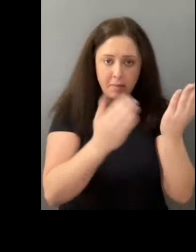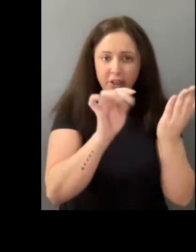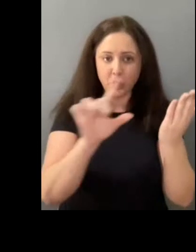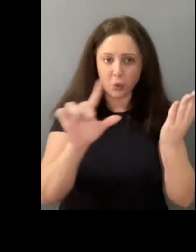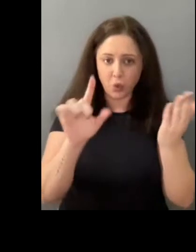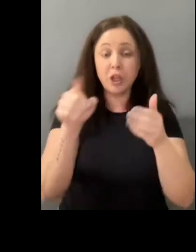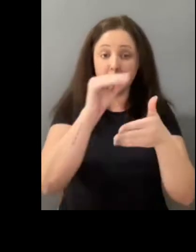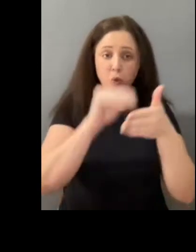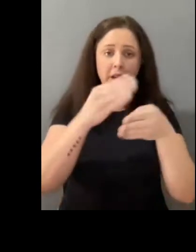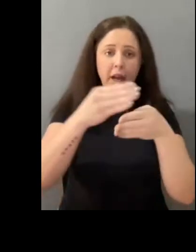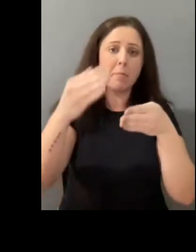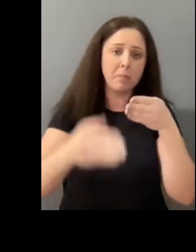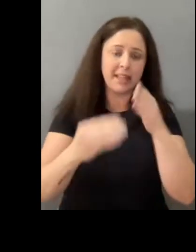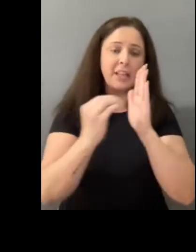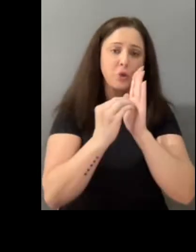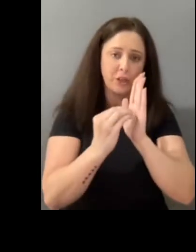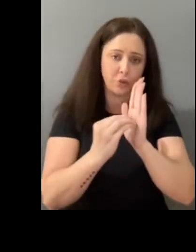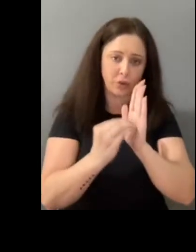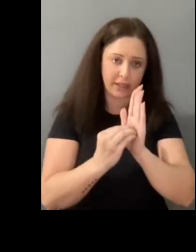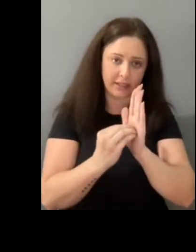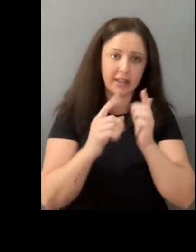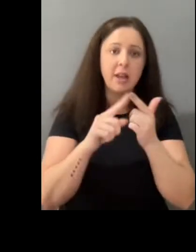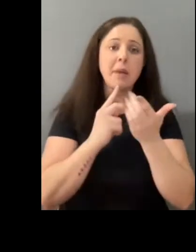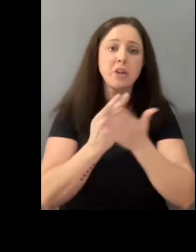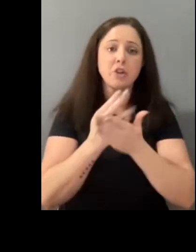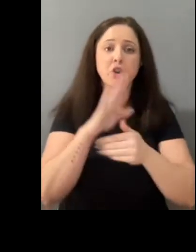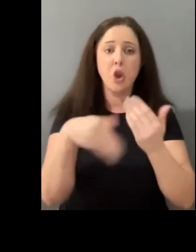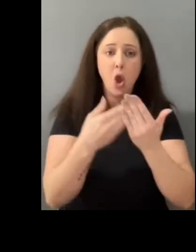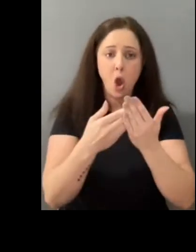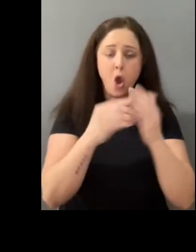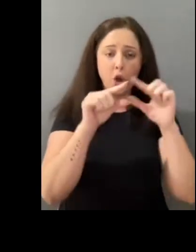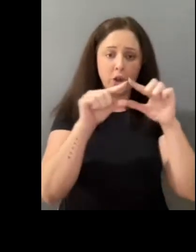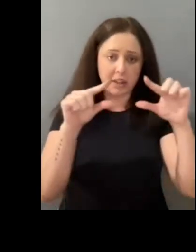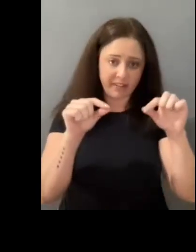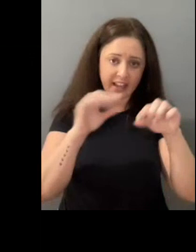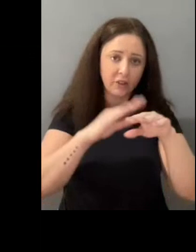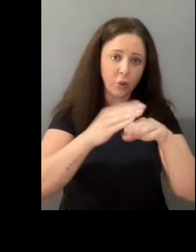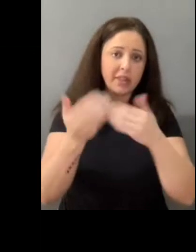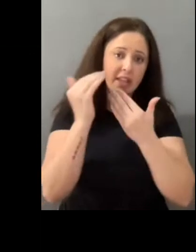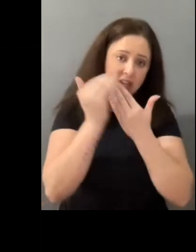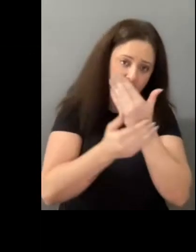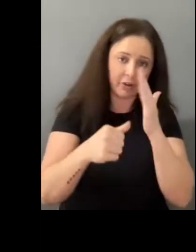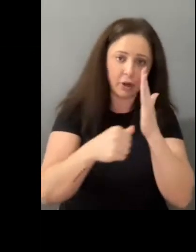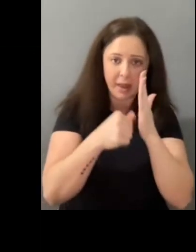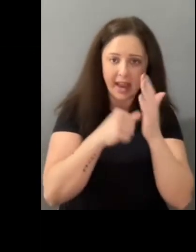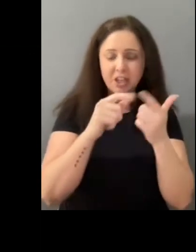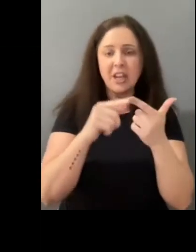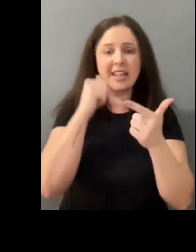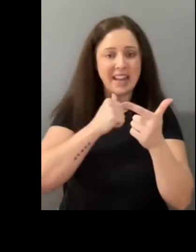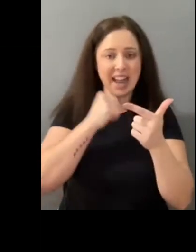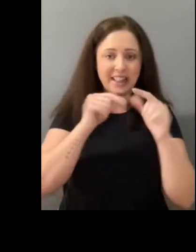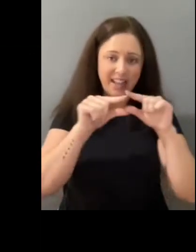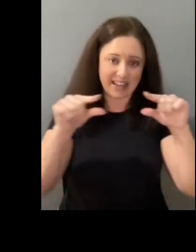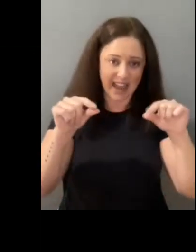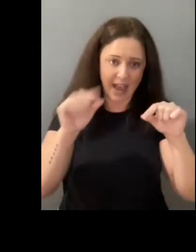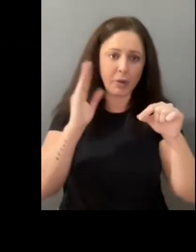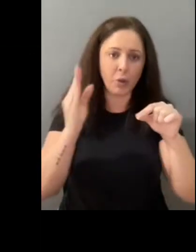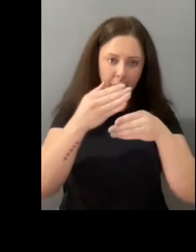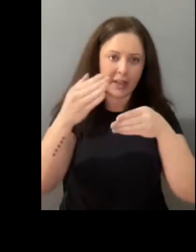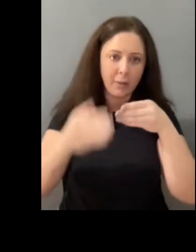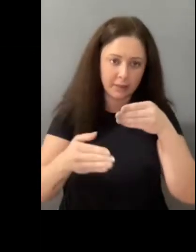your entries, ensure that all of the fields on the cover page and each daily tab are completed. Once you have QA'd